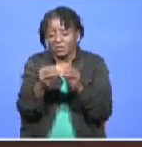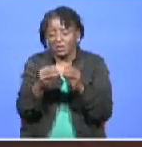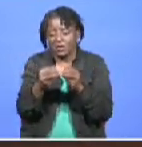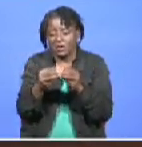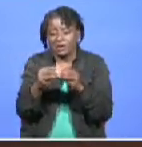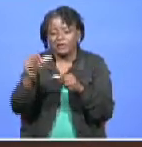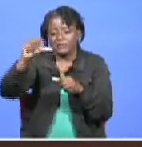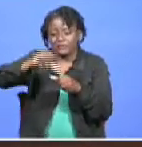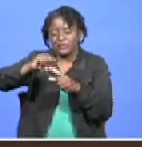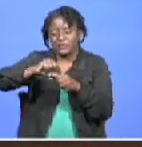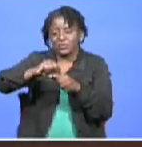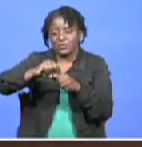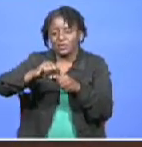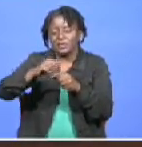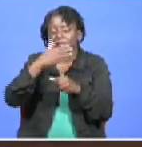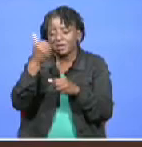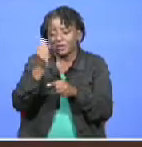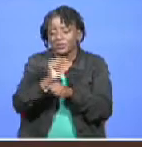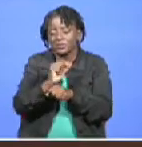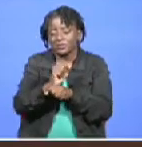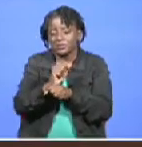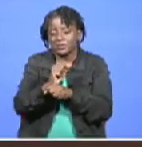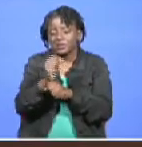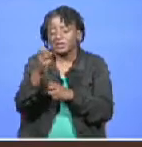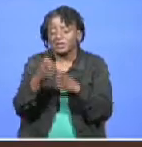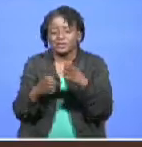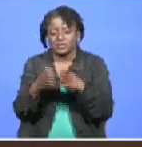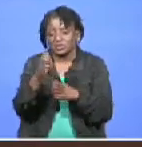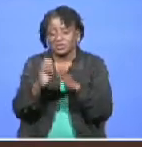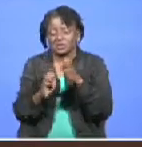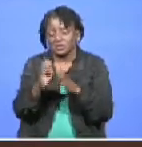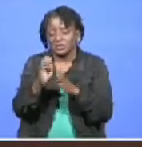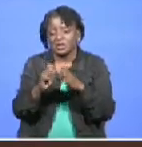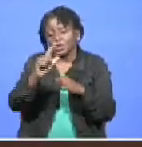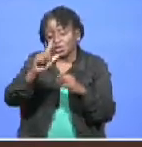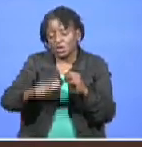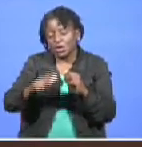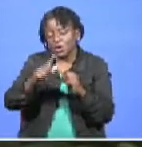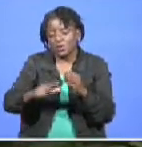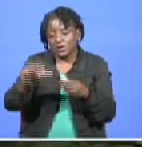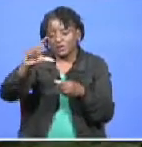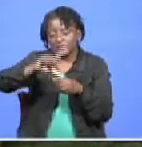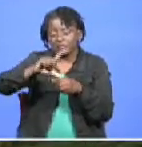engines, better operation performance, lower fuel costs.